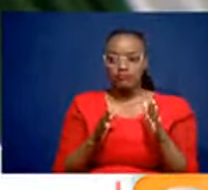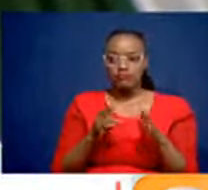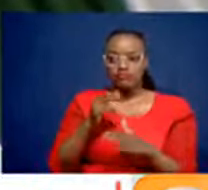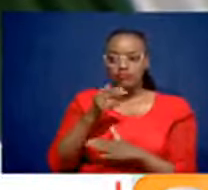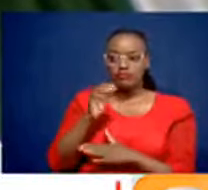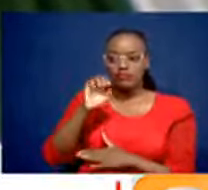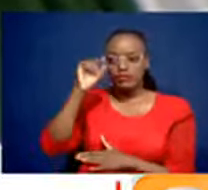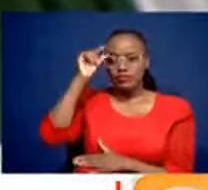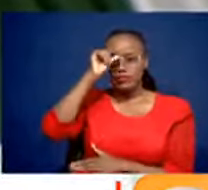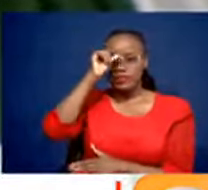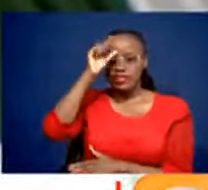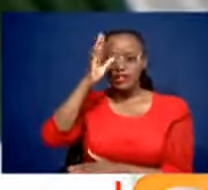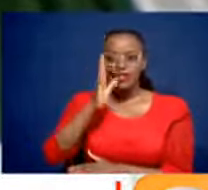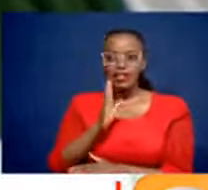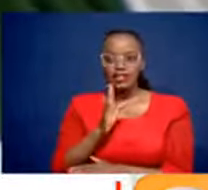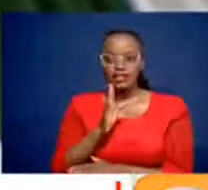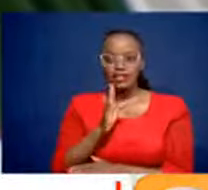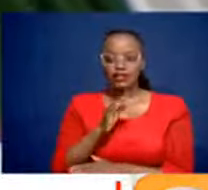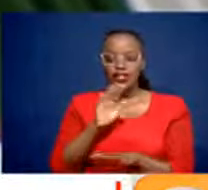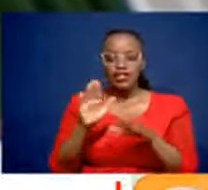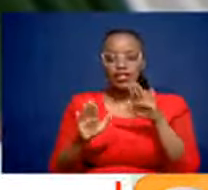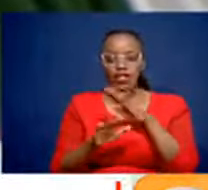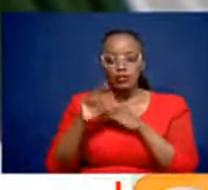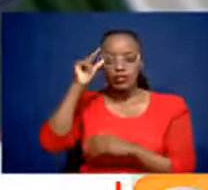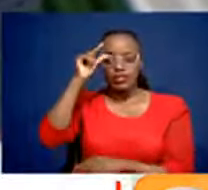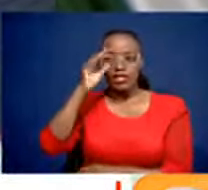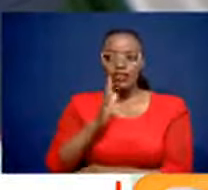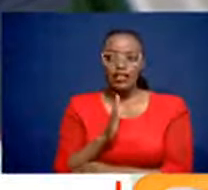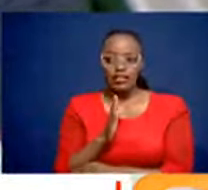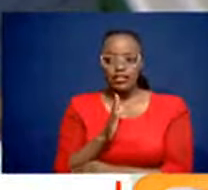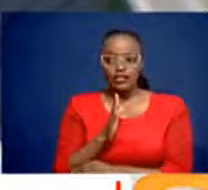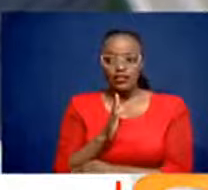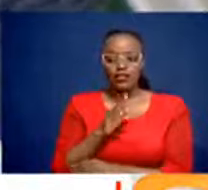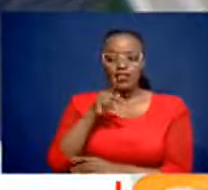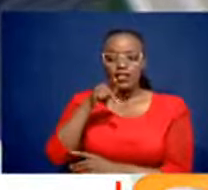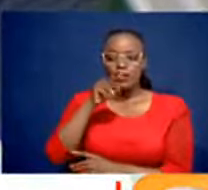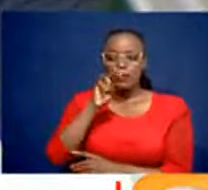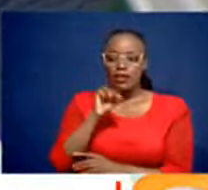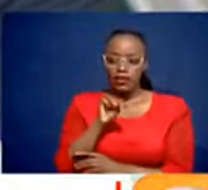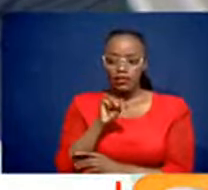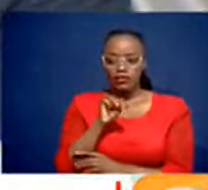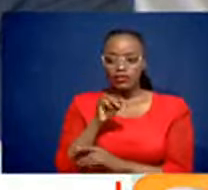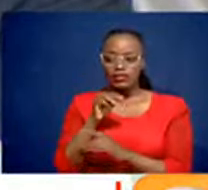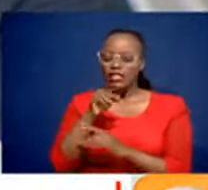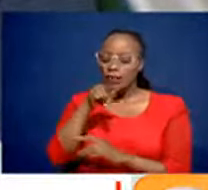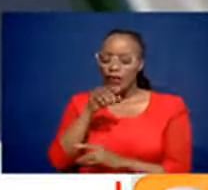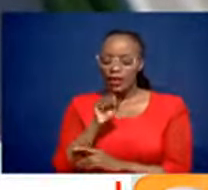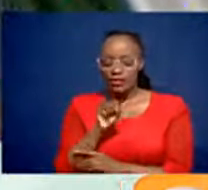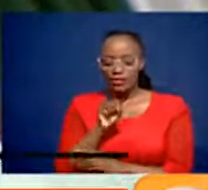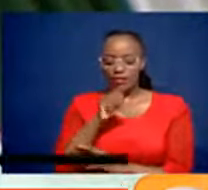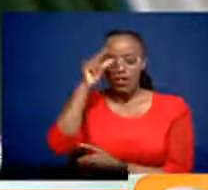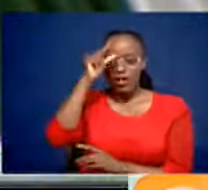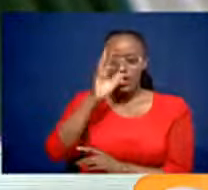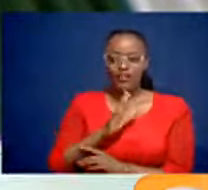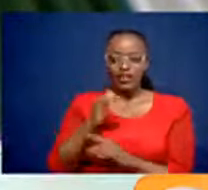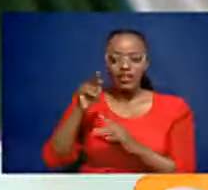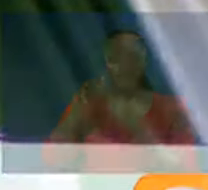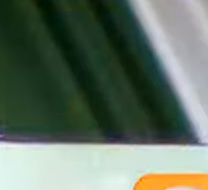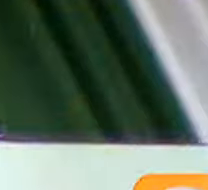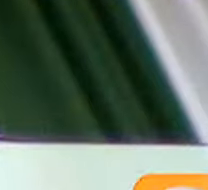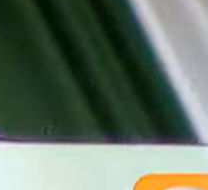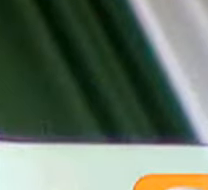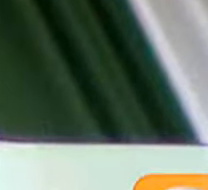Excellency Governors, Deputy Governors, Principal Secretaries, the Governor of this great